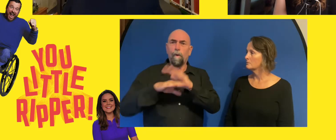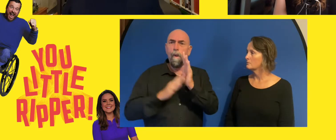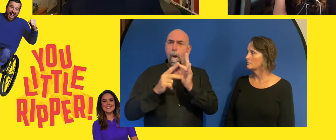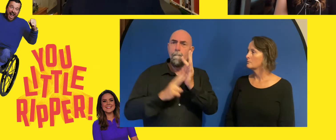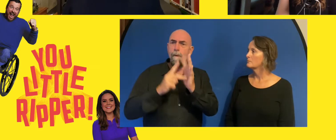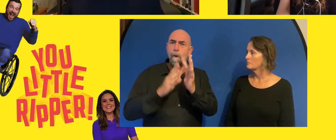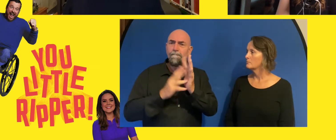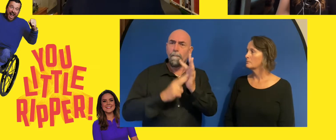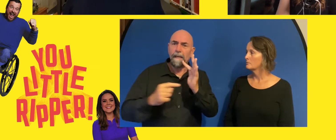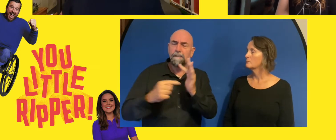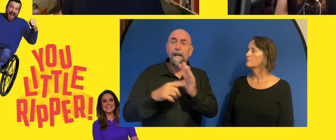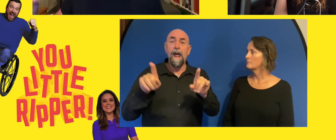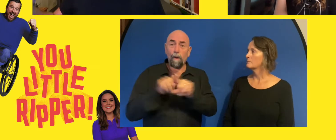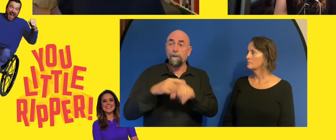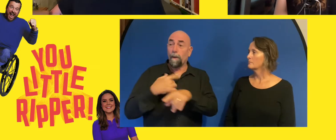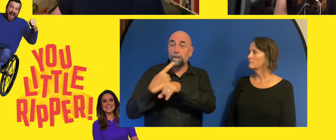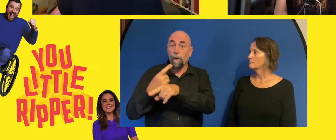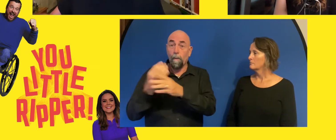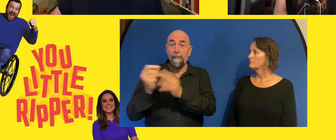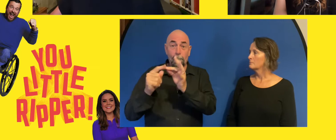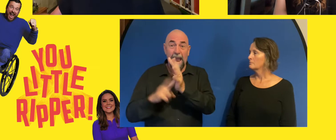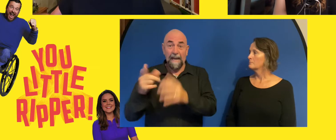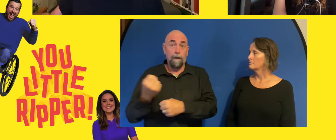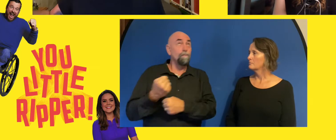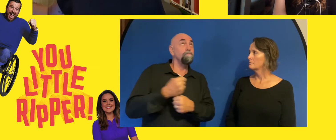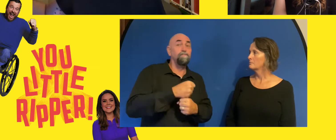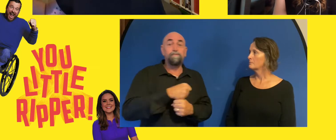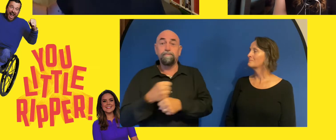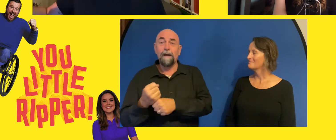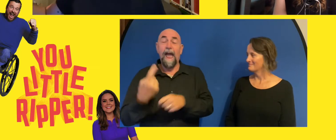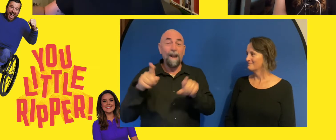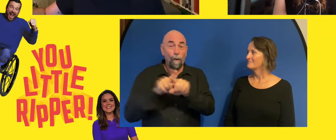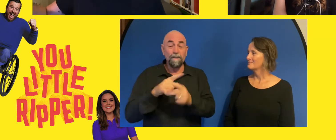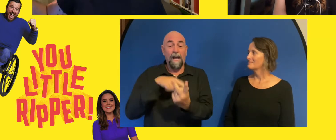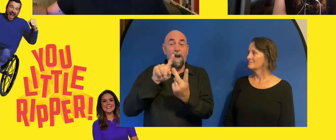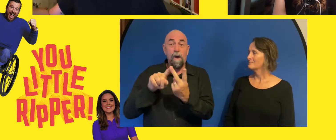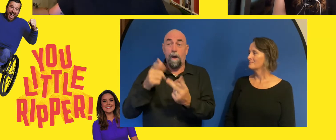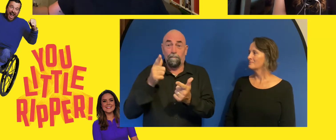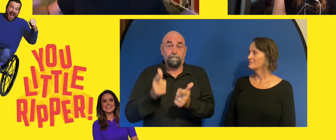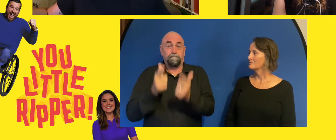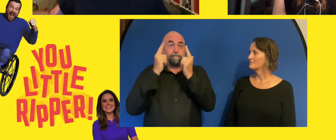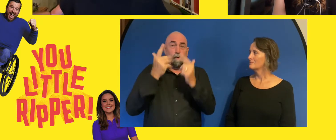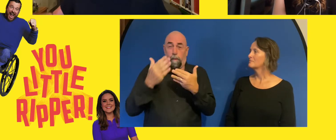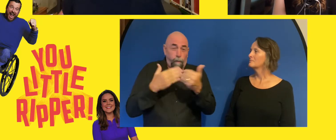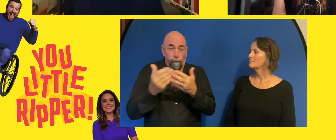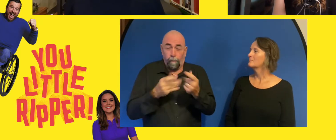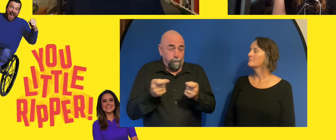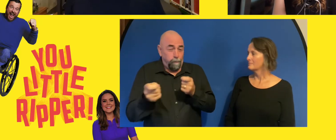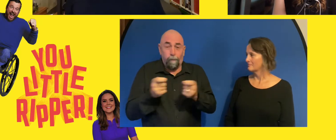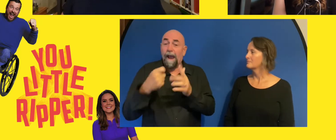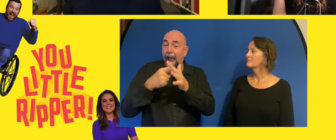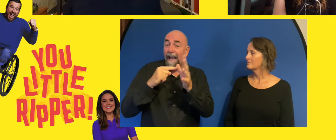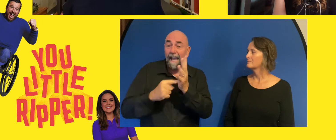talk with the flag bearer and the chef de mission to speak to Kate McLoughlin, who's the chef de mission, Ben Tudhope, obviously,